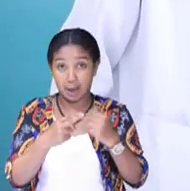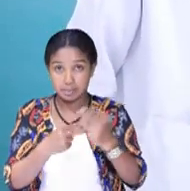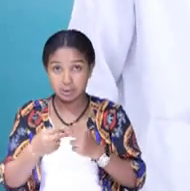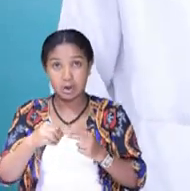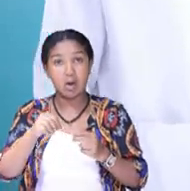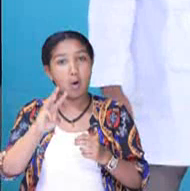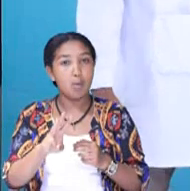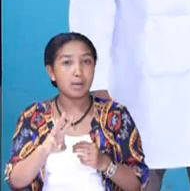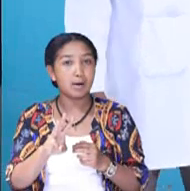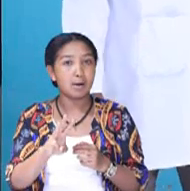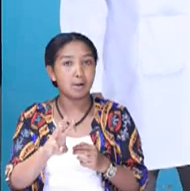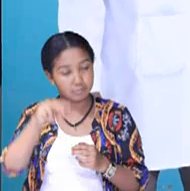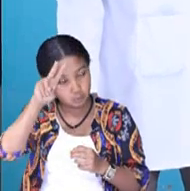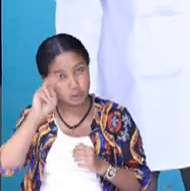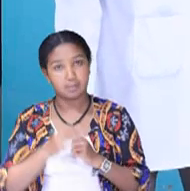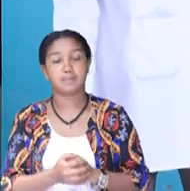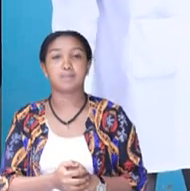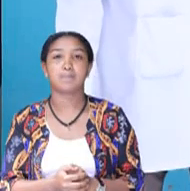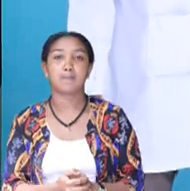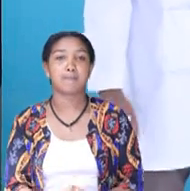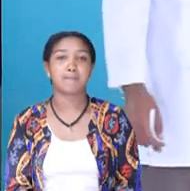times omega squared.